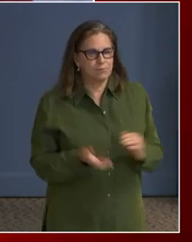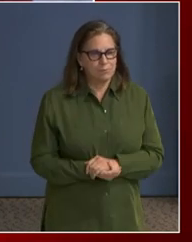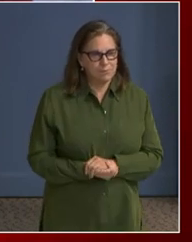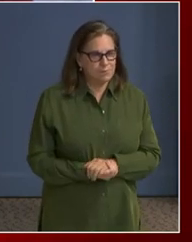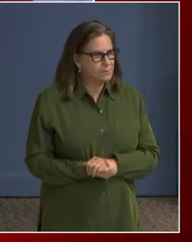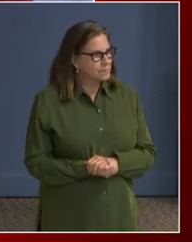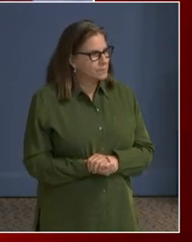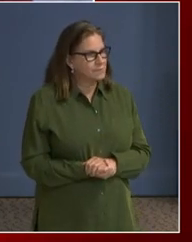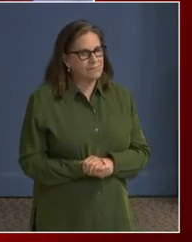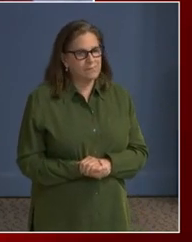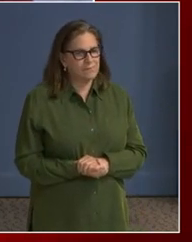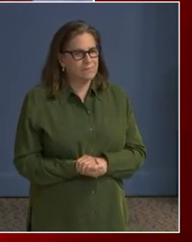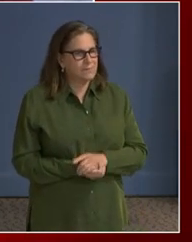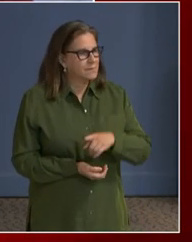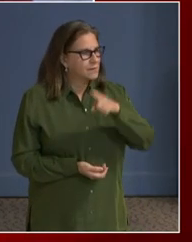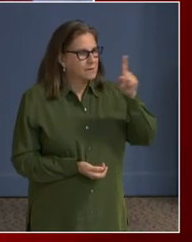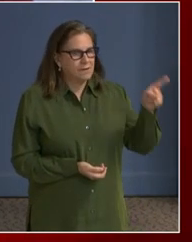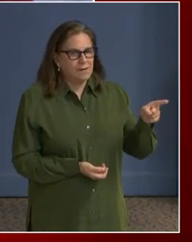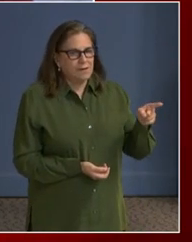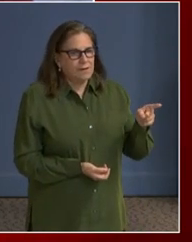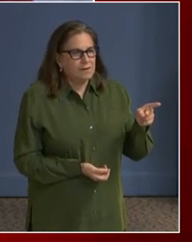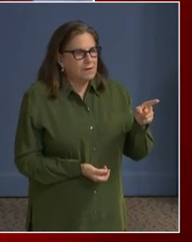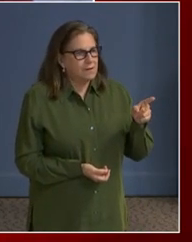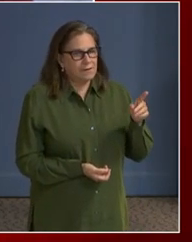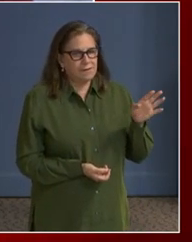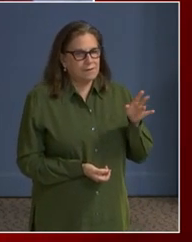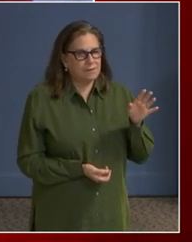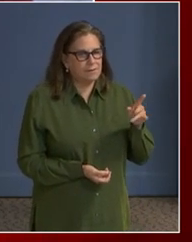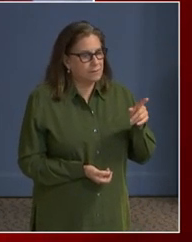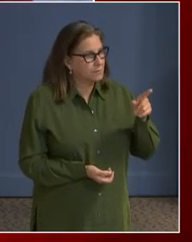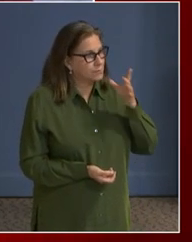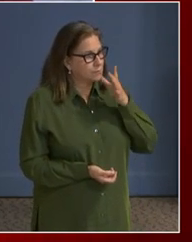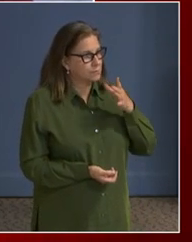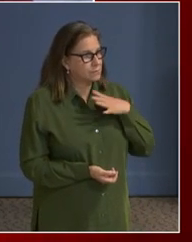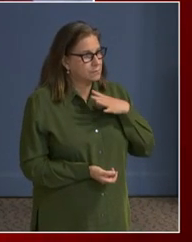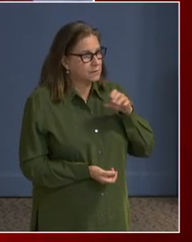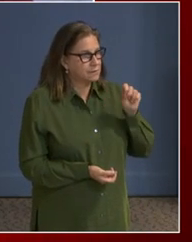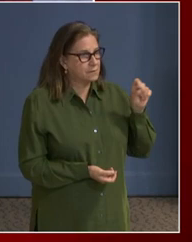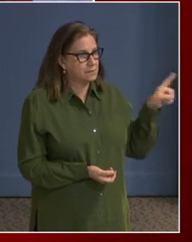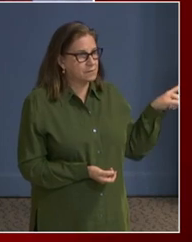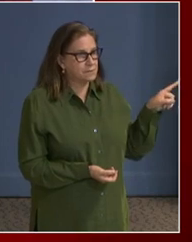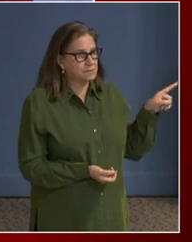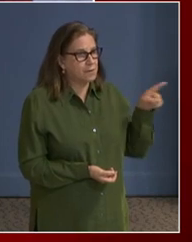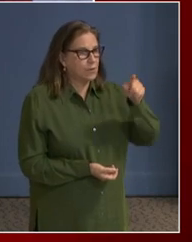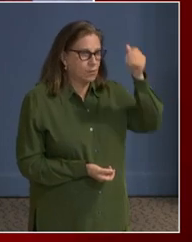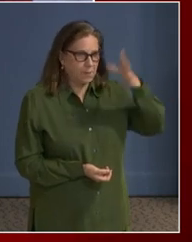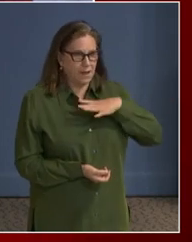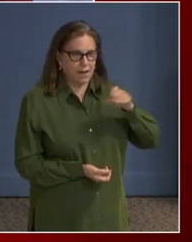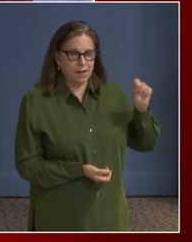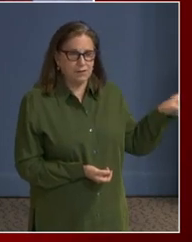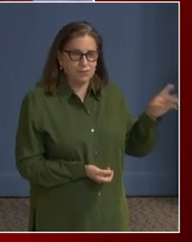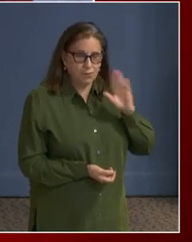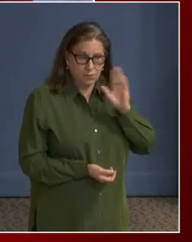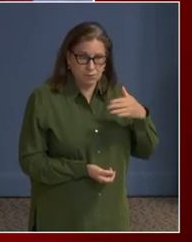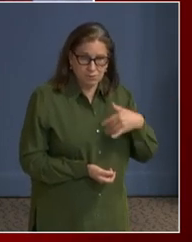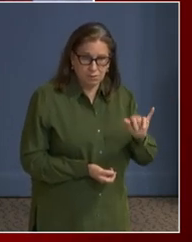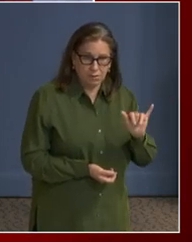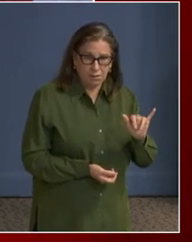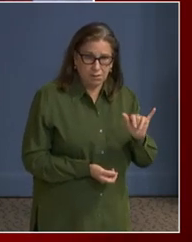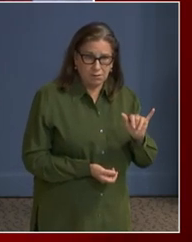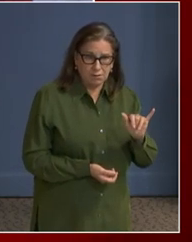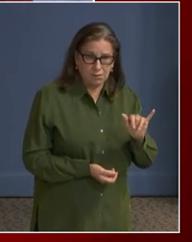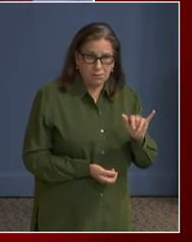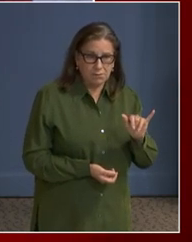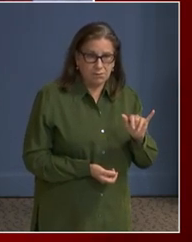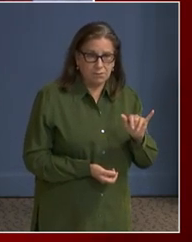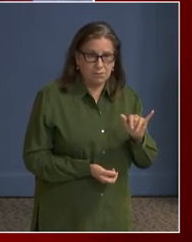Yes, Sam? But it would still be in the RFK area, that is the Reservation 13, it would still be in that area. It will be at that site. That's